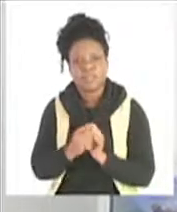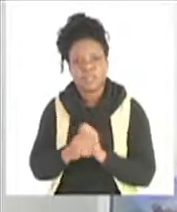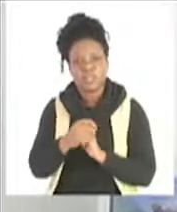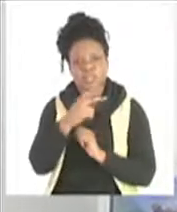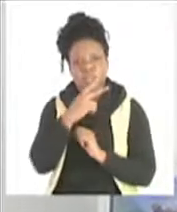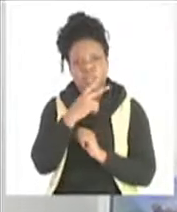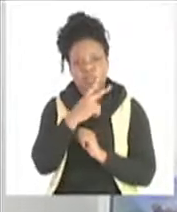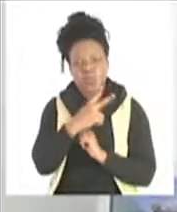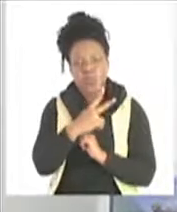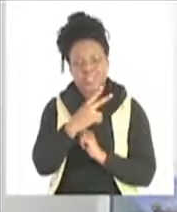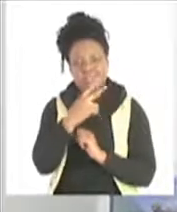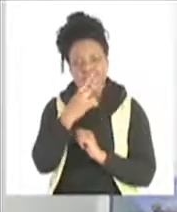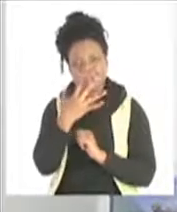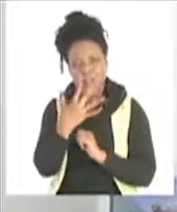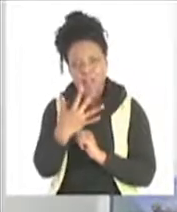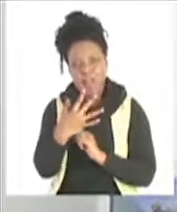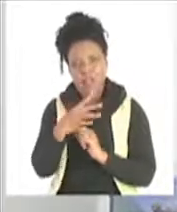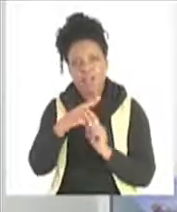we say equals